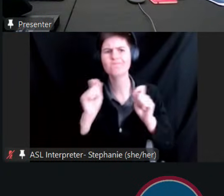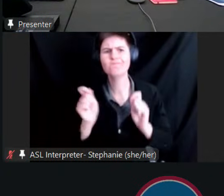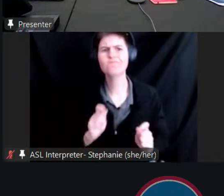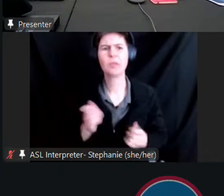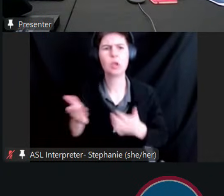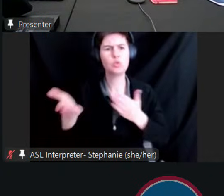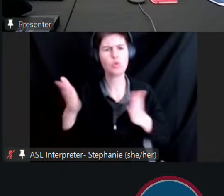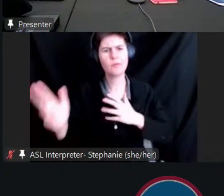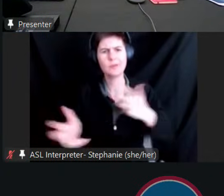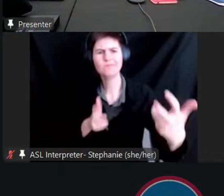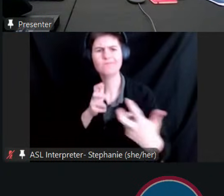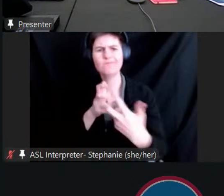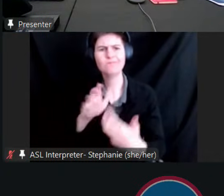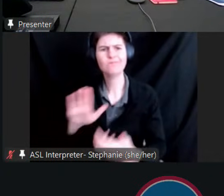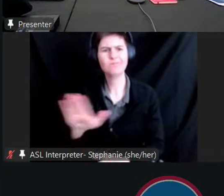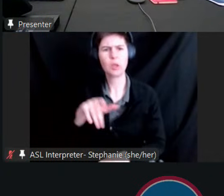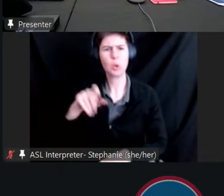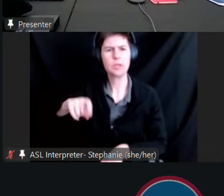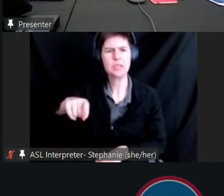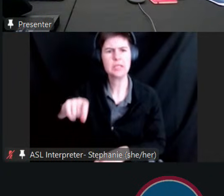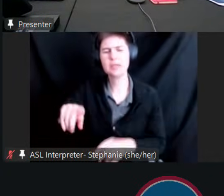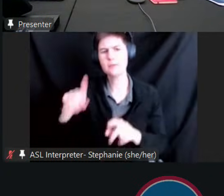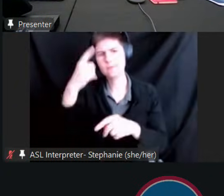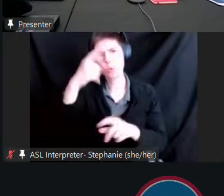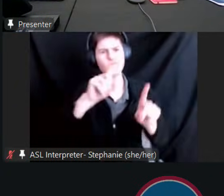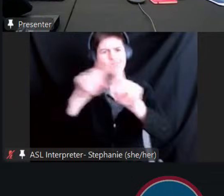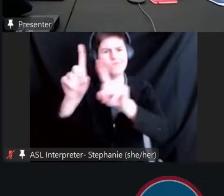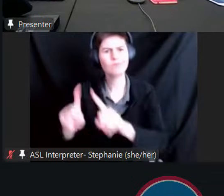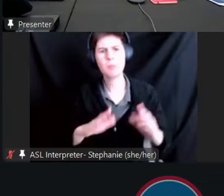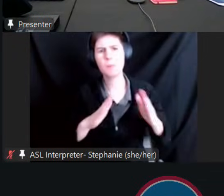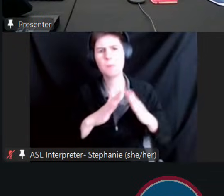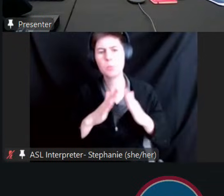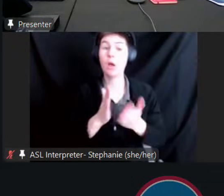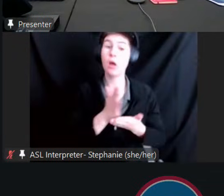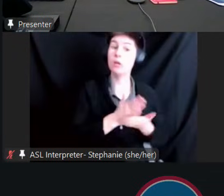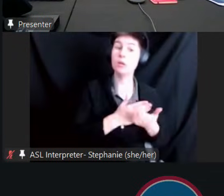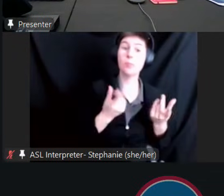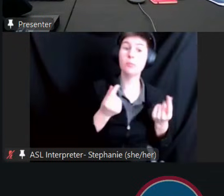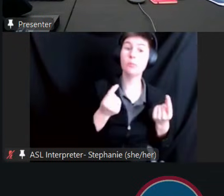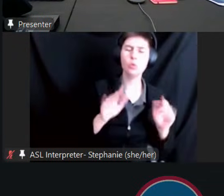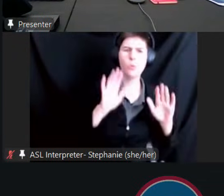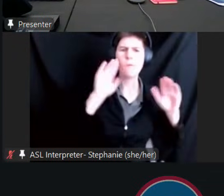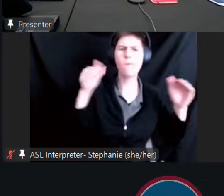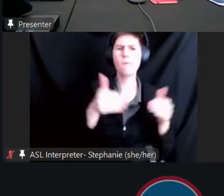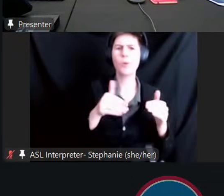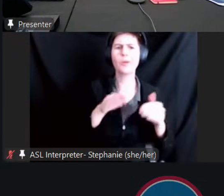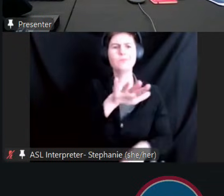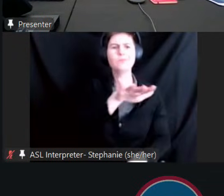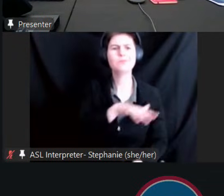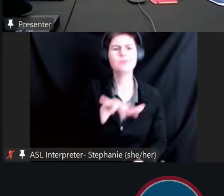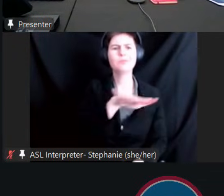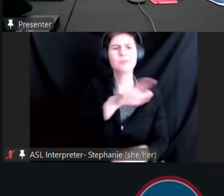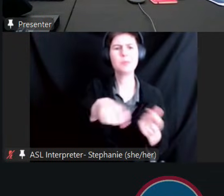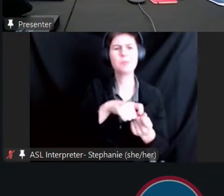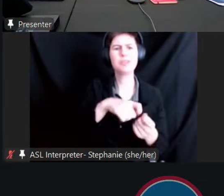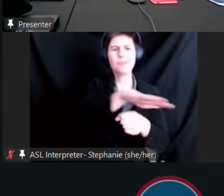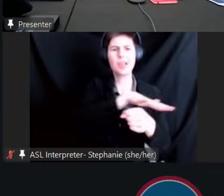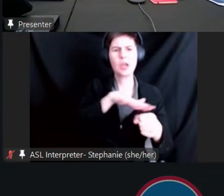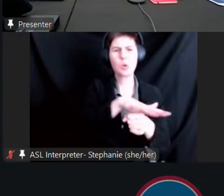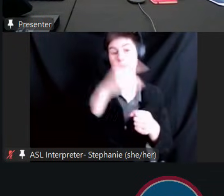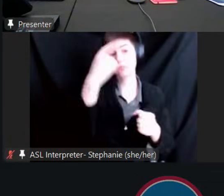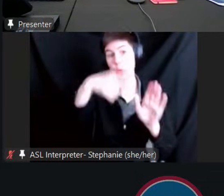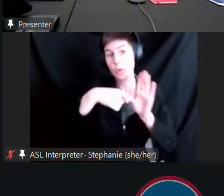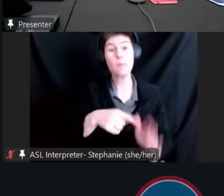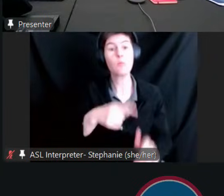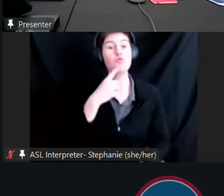the needs of different communities. Some of it will be focused, geographically specific. One example might be where the Red